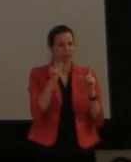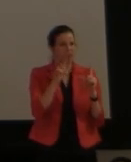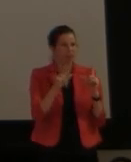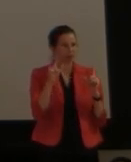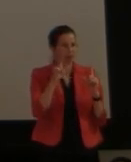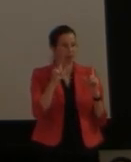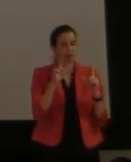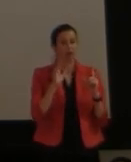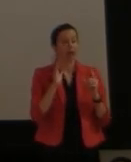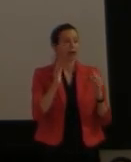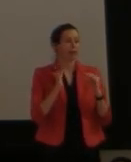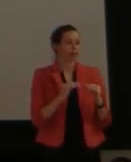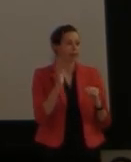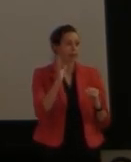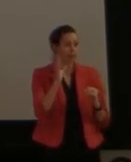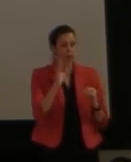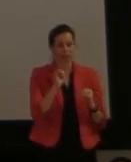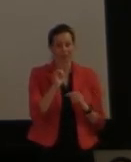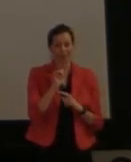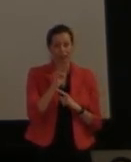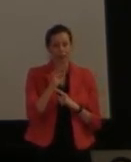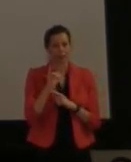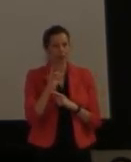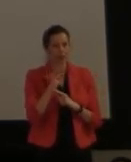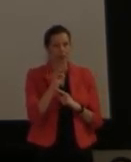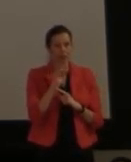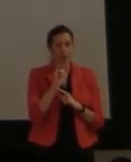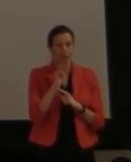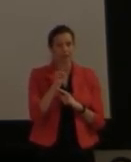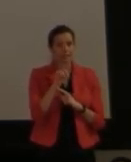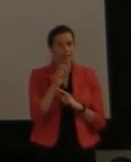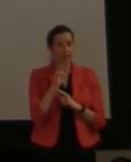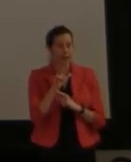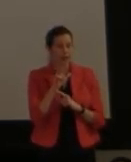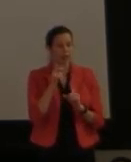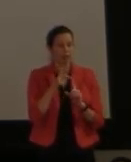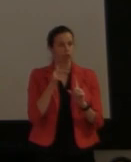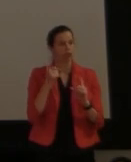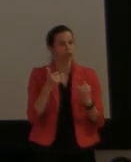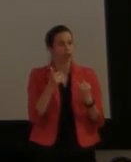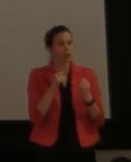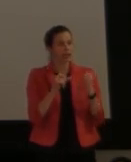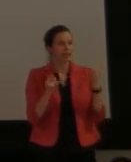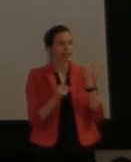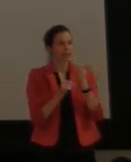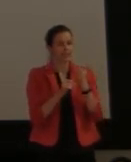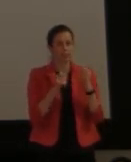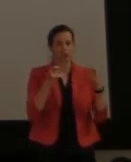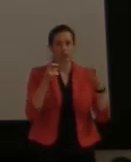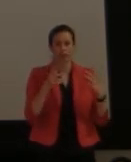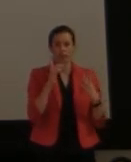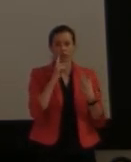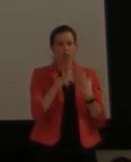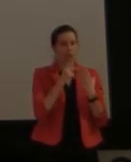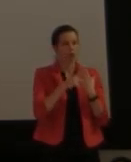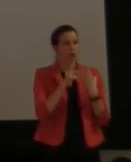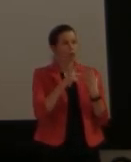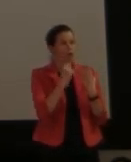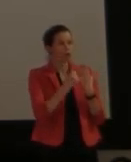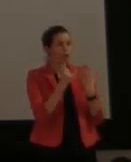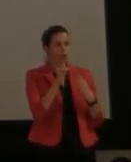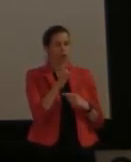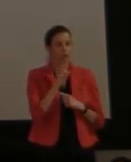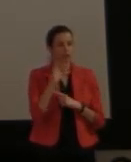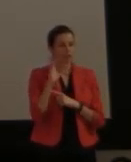Our next speaker is Tammy Menzel. She is currently the Assistant Director for Programs and Projects at the University of